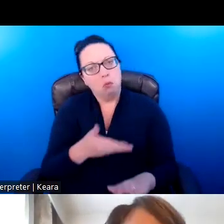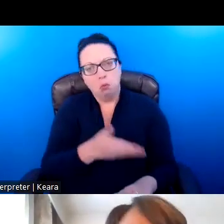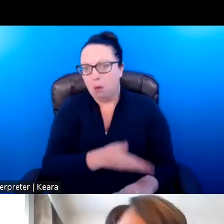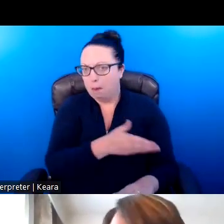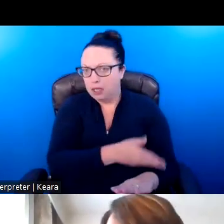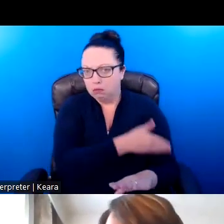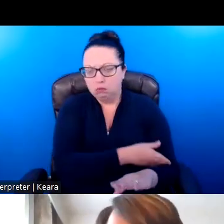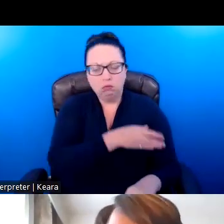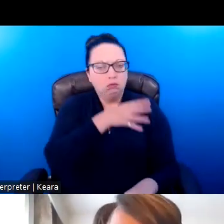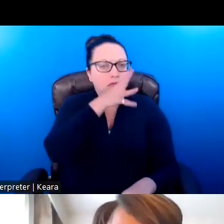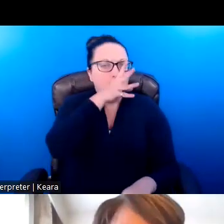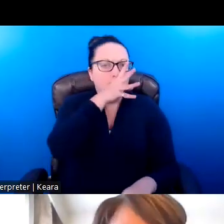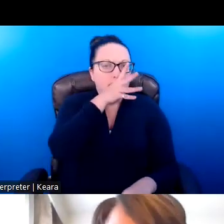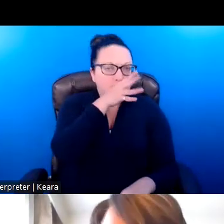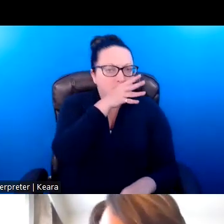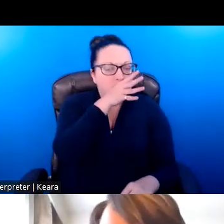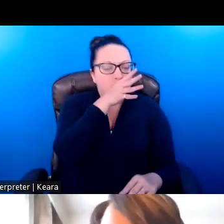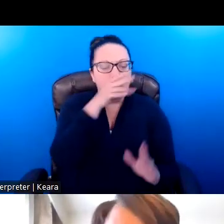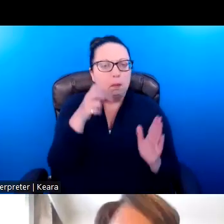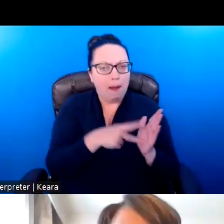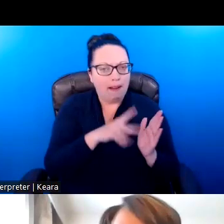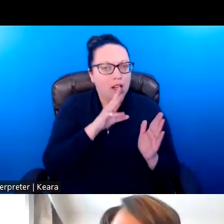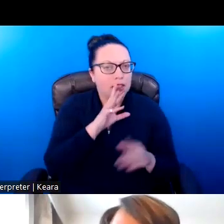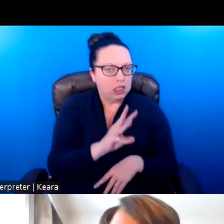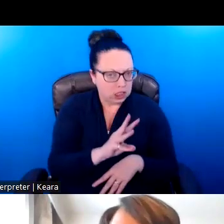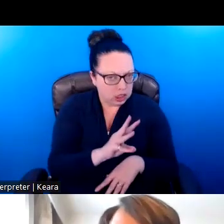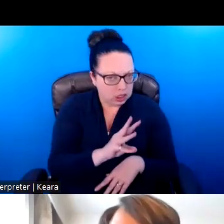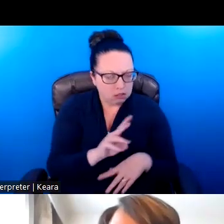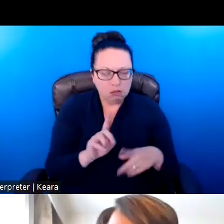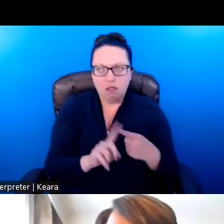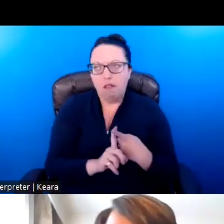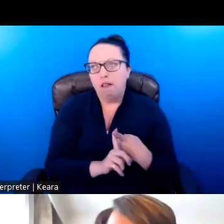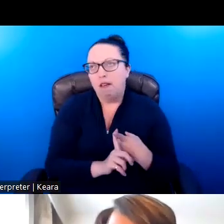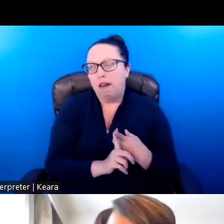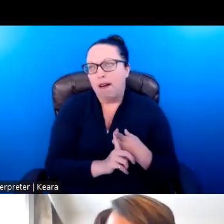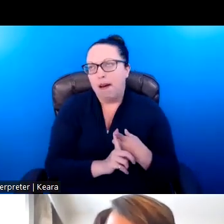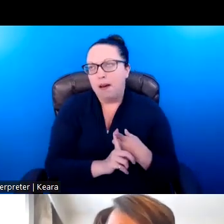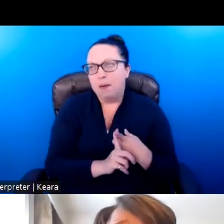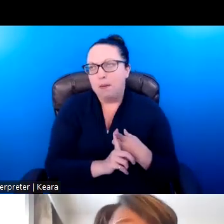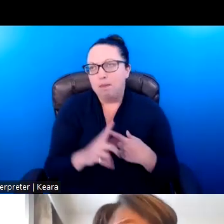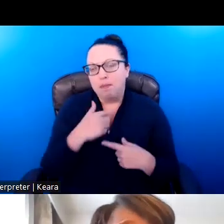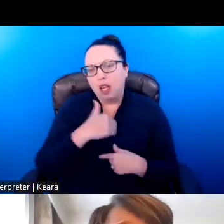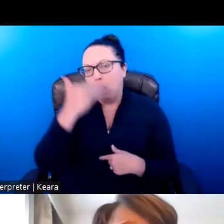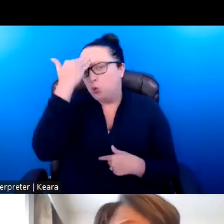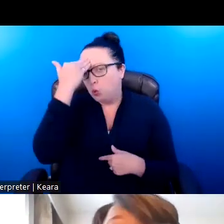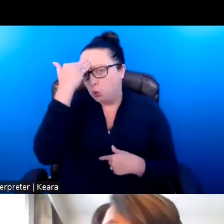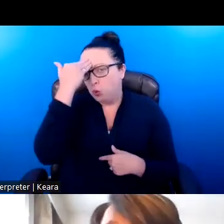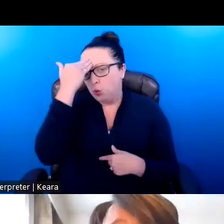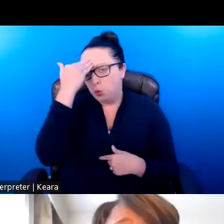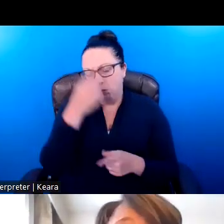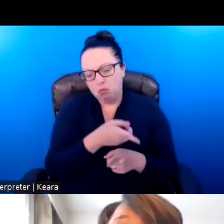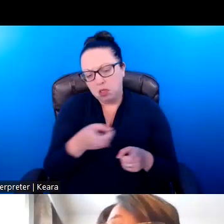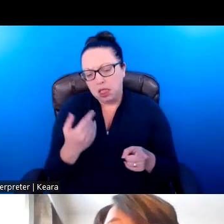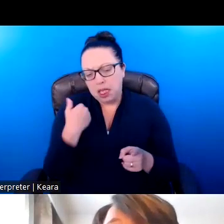His speech came back when he was 6 years old. I knew that he had certain